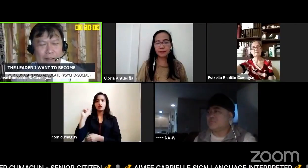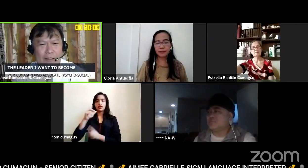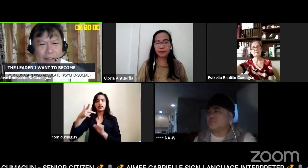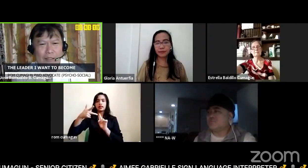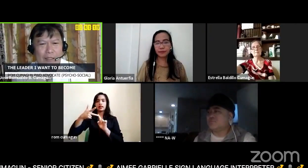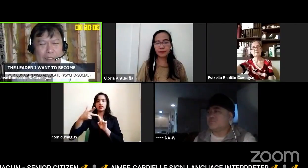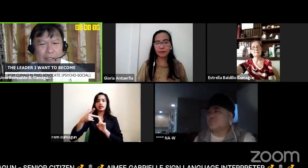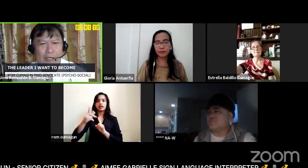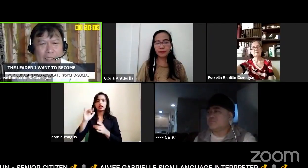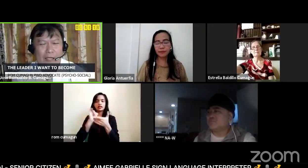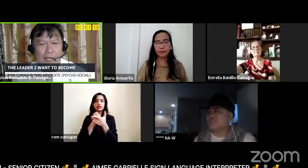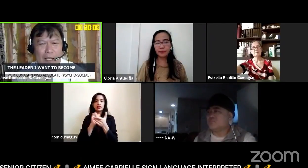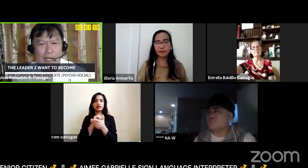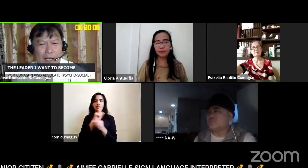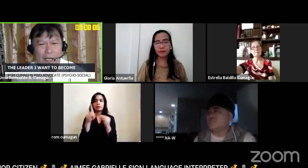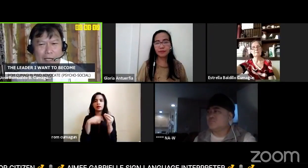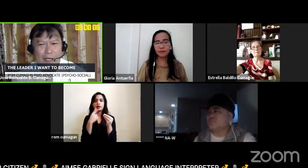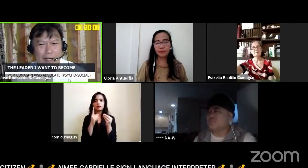broadcast, okay,